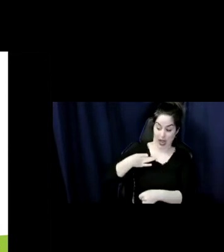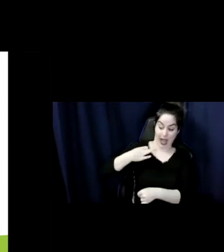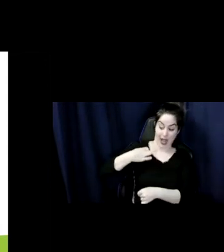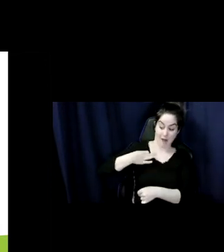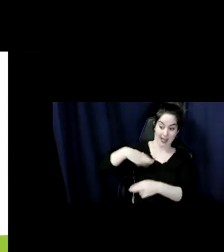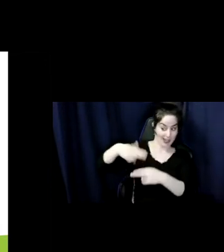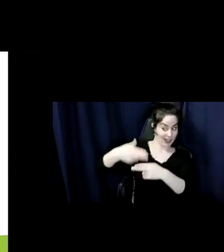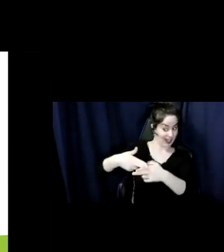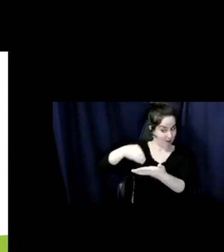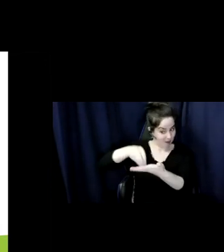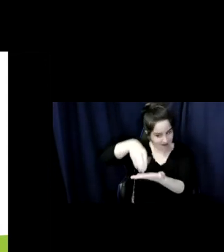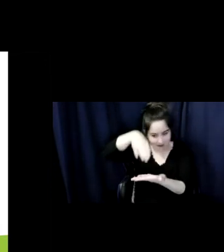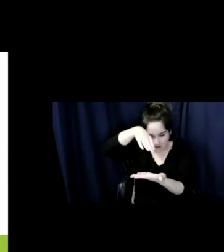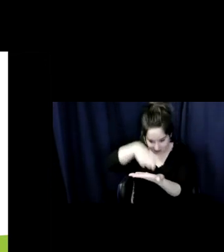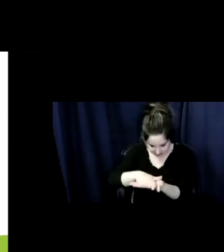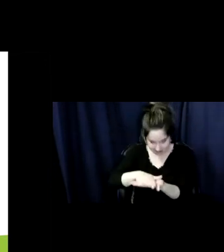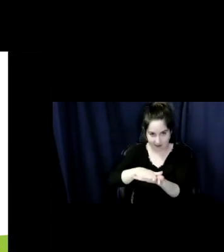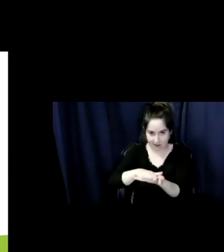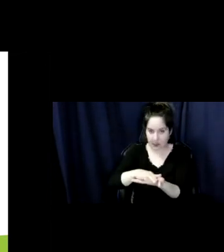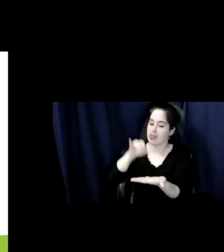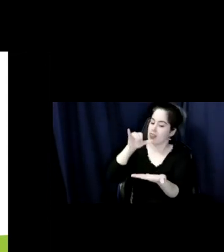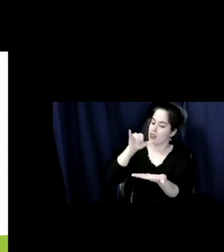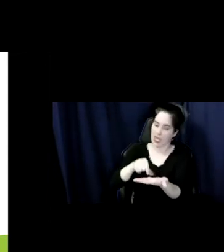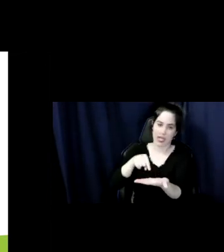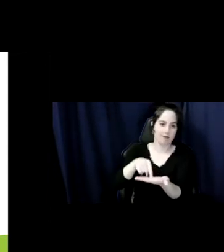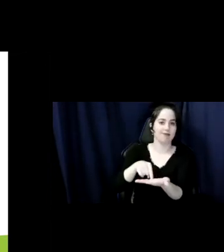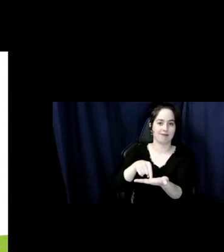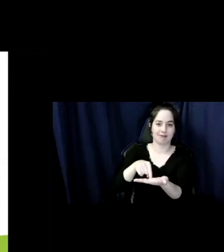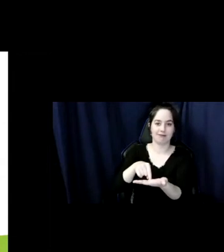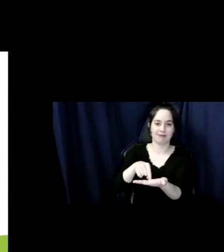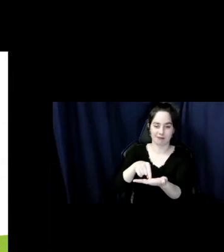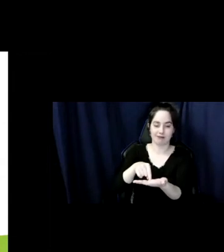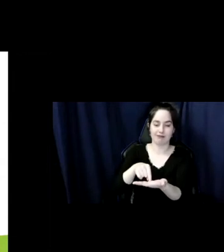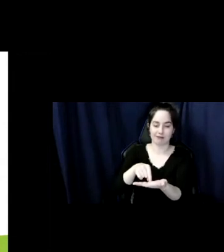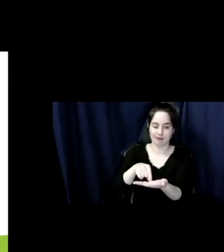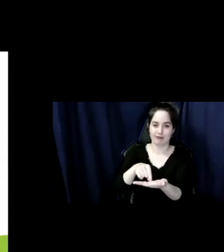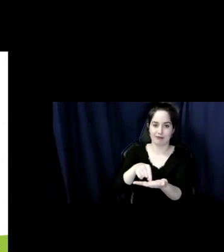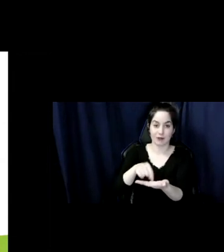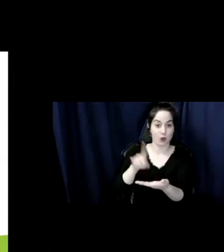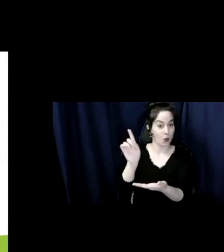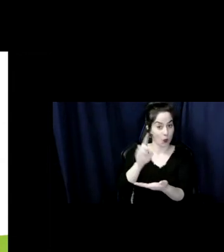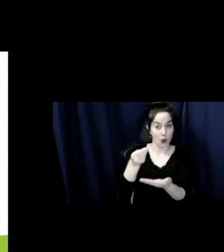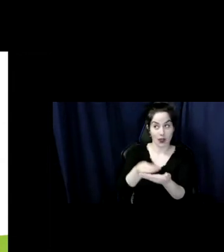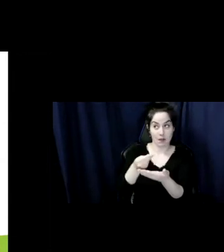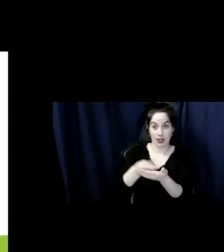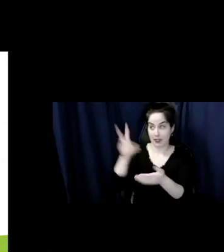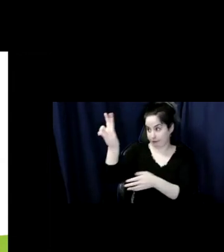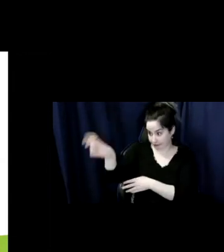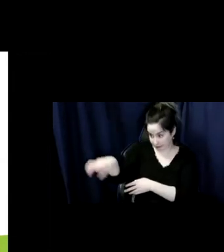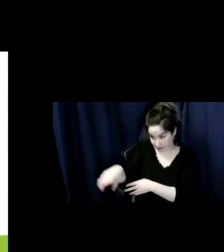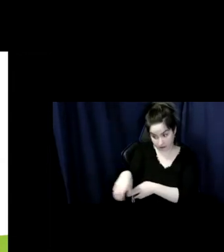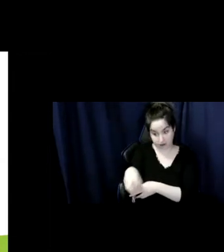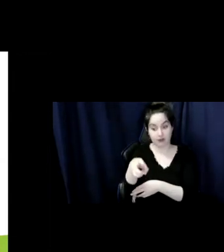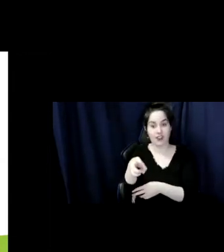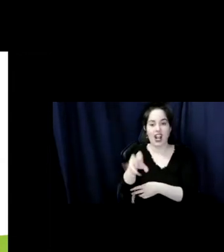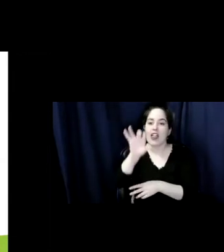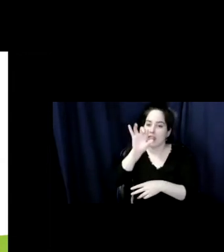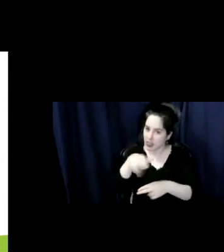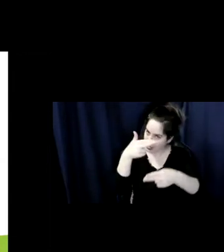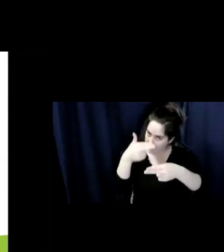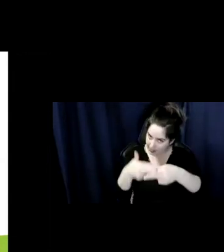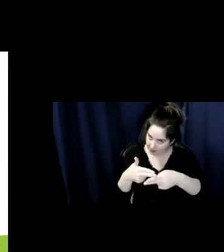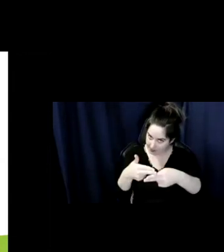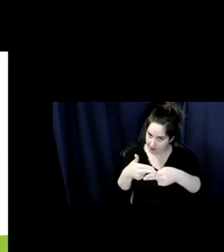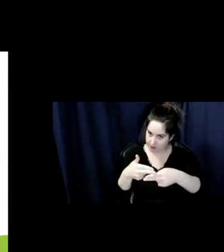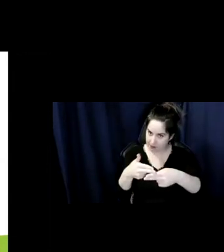collective name you apply in, that will be where the grant funding is transferred. So you can't apply as a collective